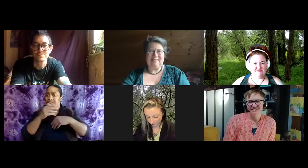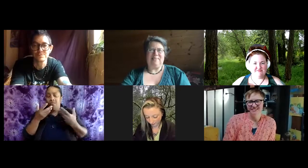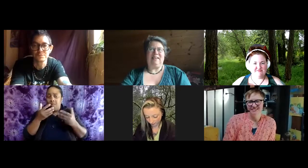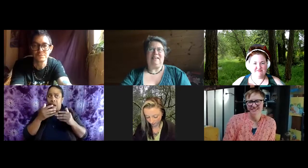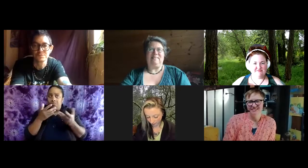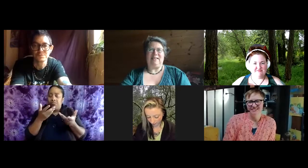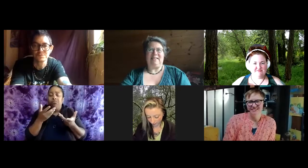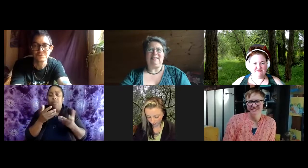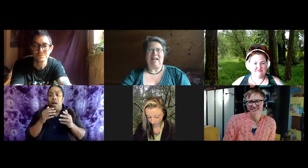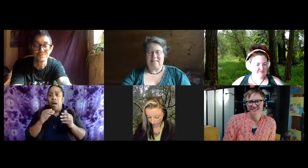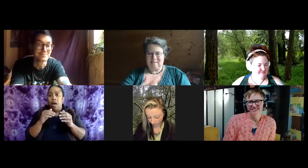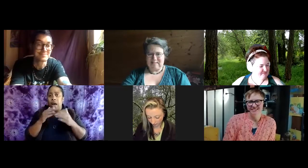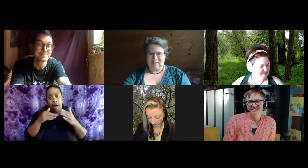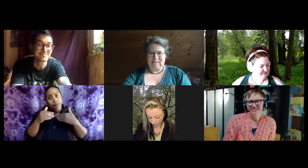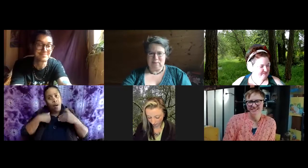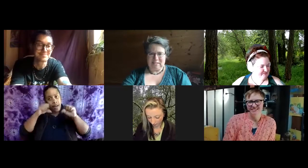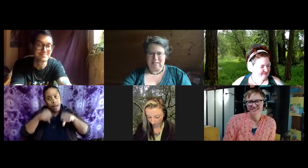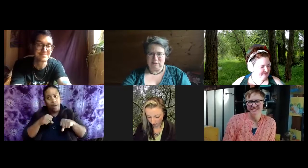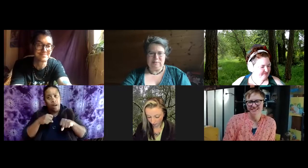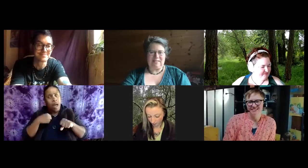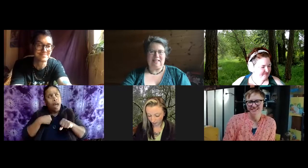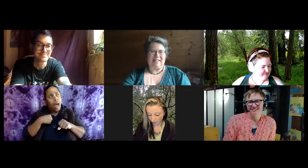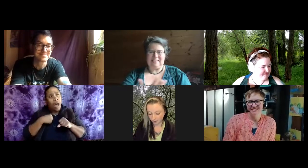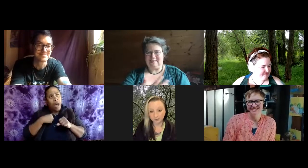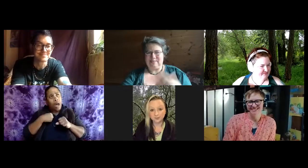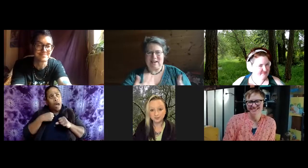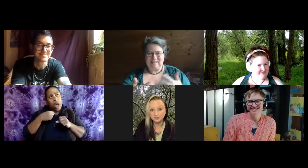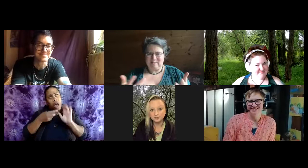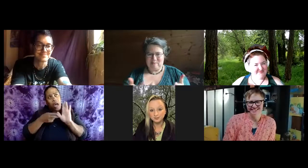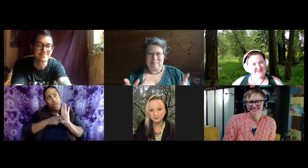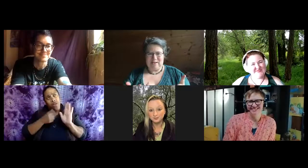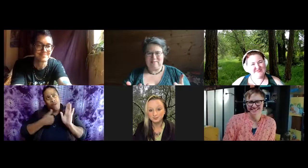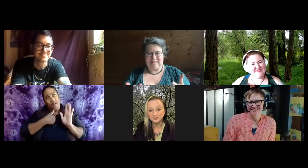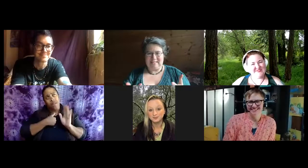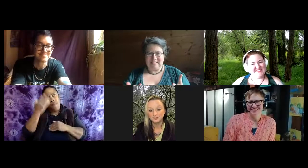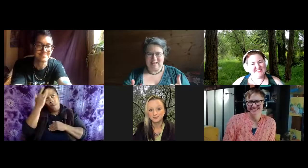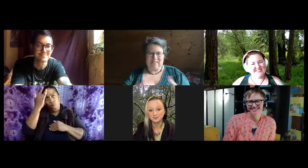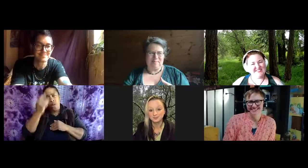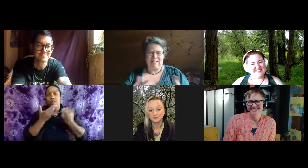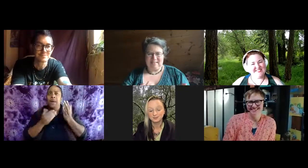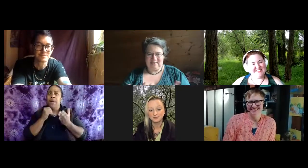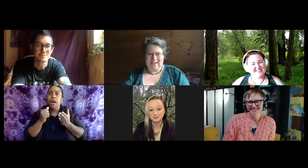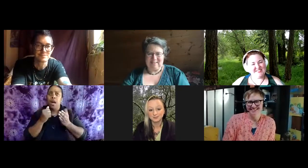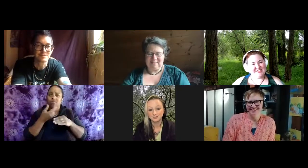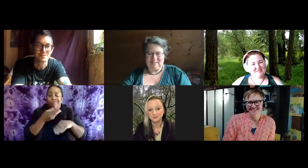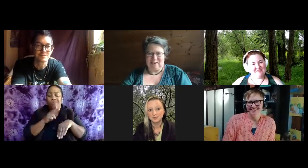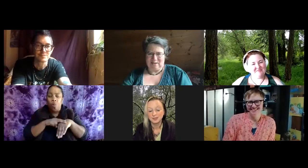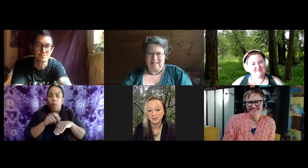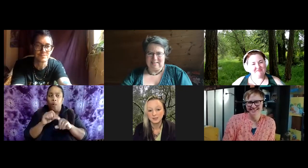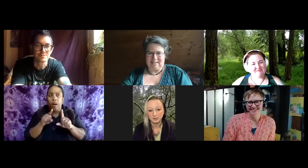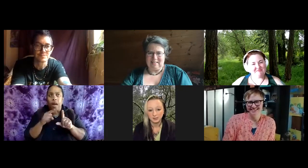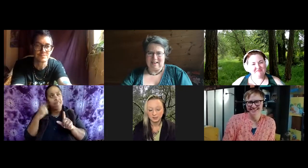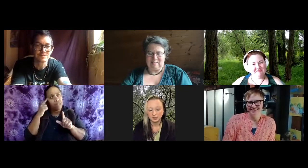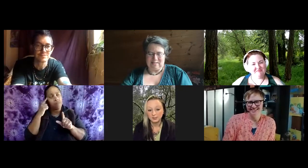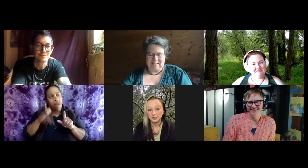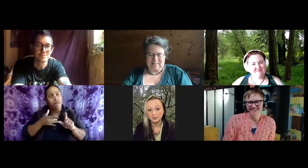can. I think of myself as a witch too, but it's not like a regular part maybe of my daily life, except that it's integrated maybe in all